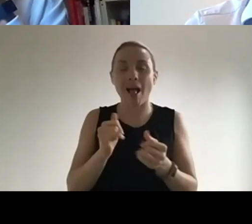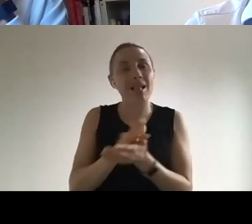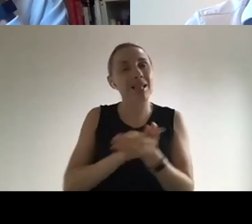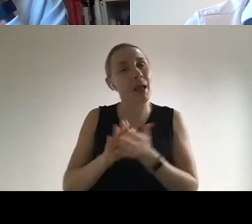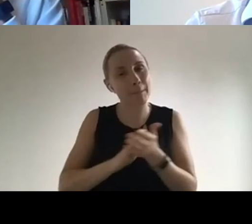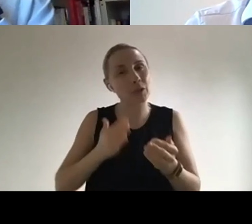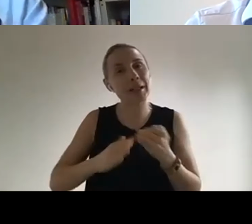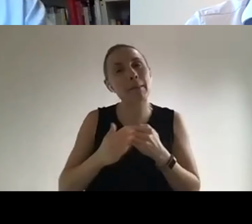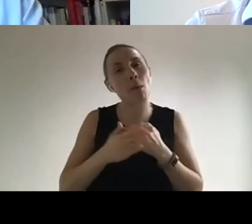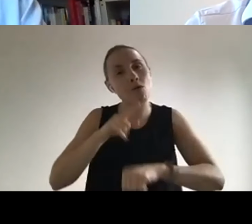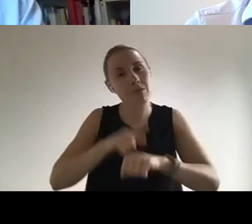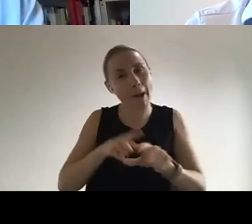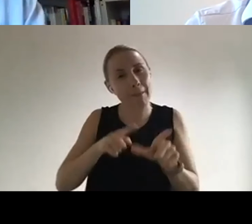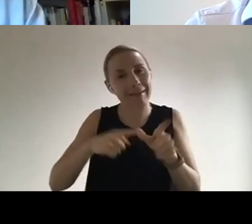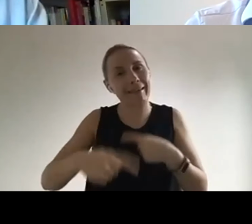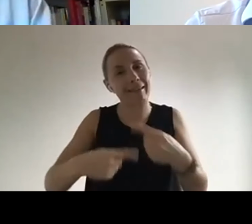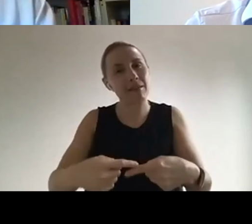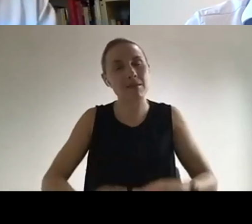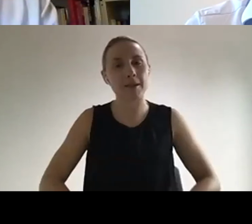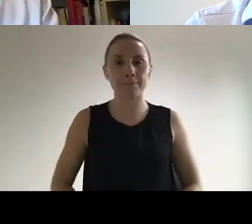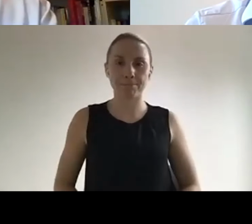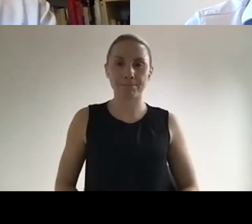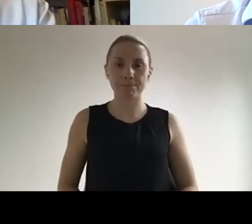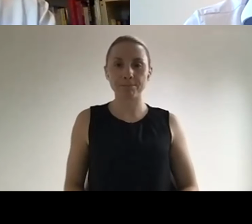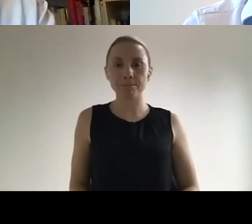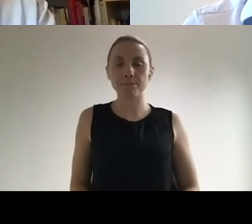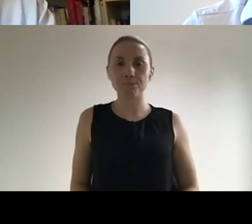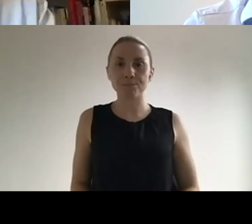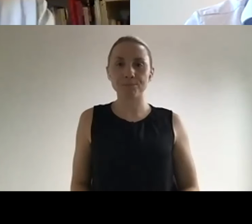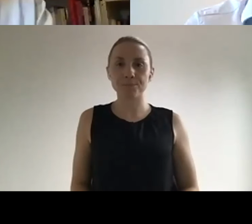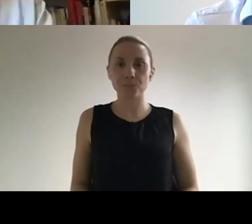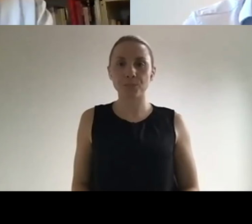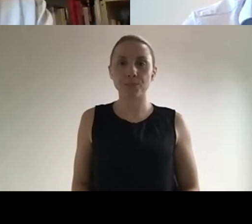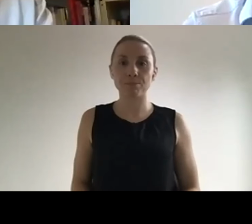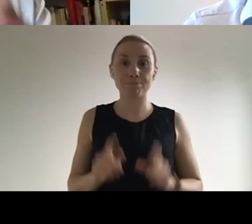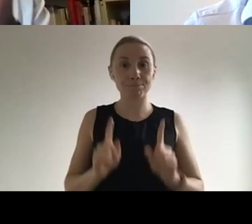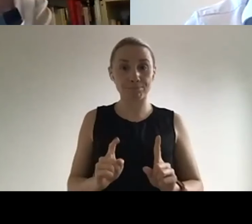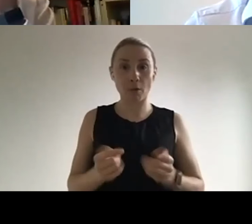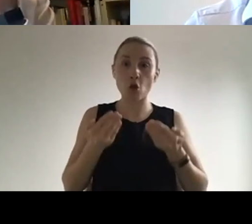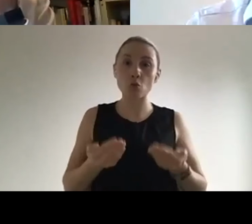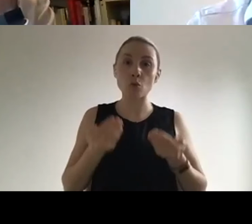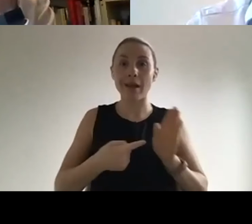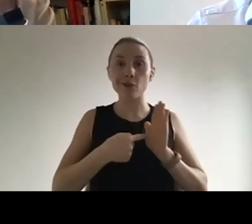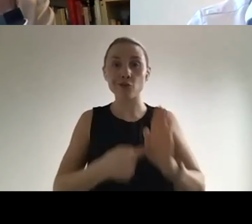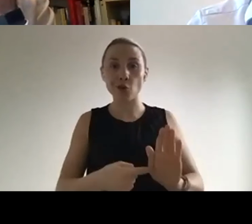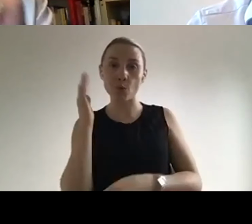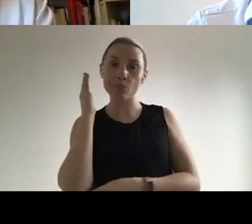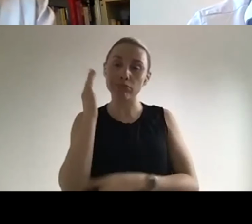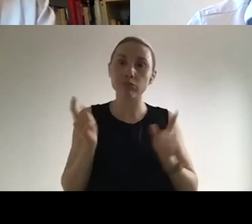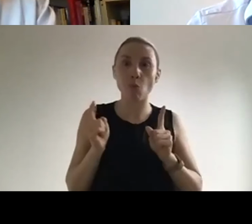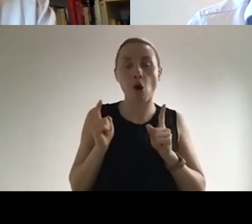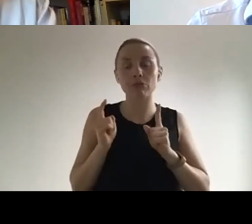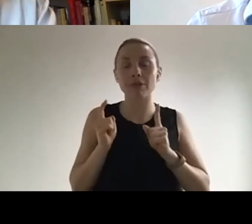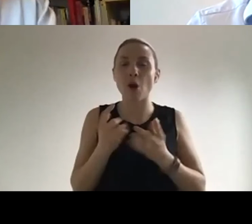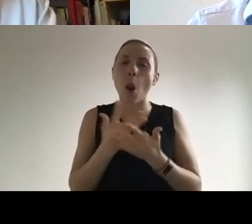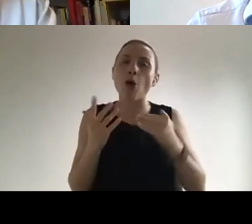think what we've shown today is that there are so many underlying causes of hearing loss that I think